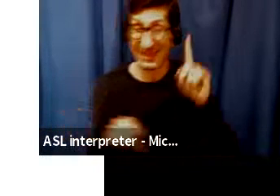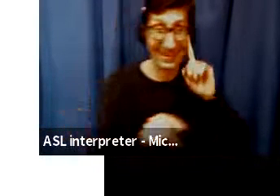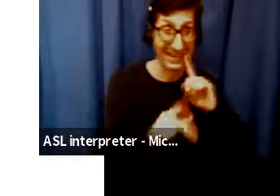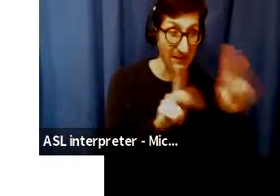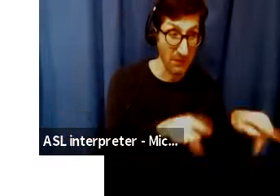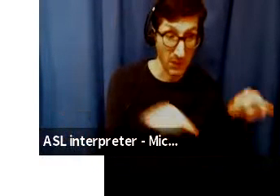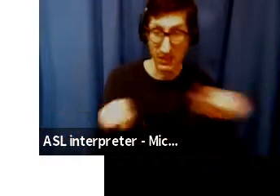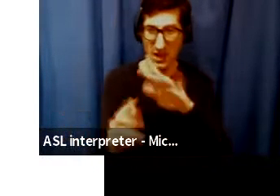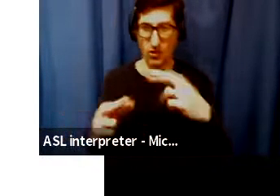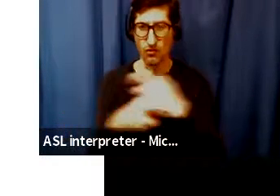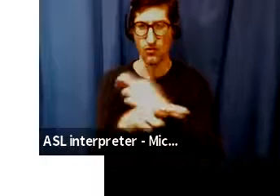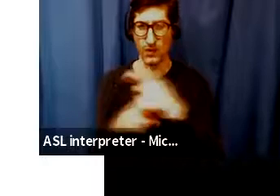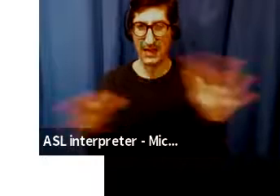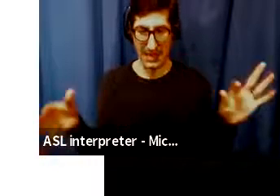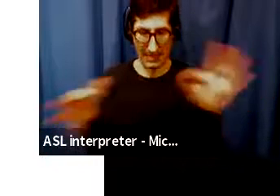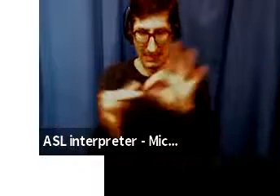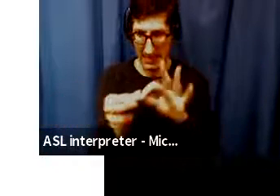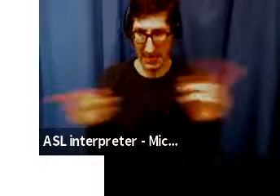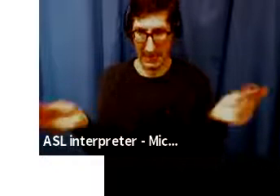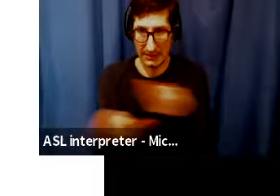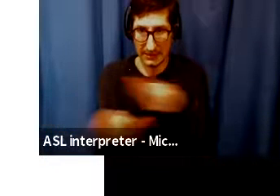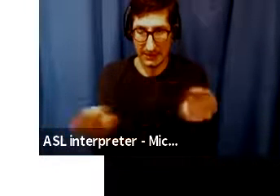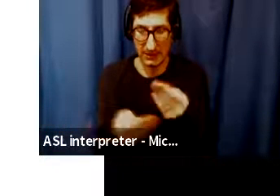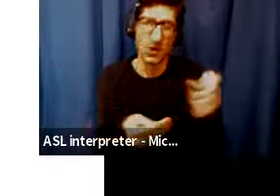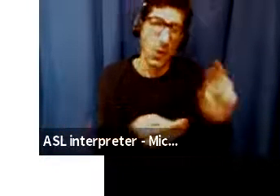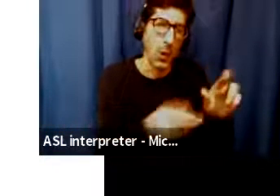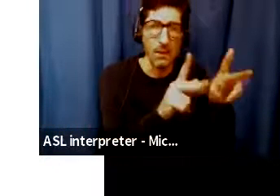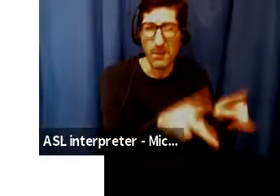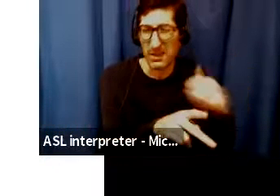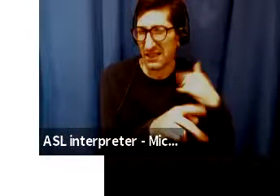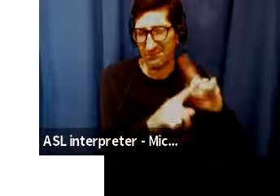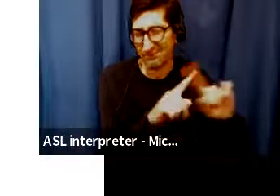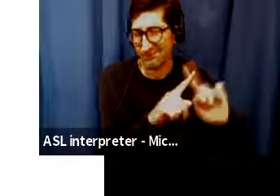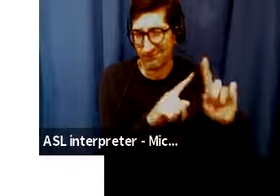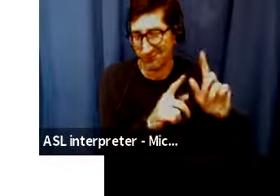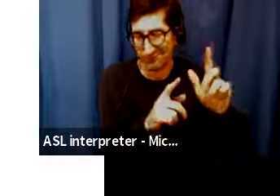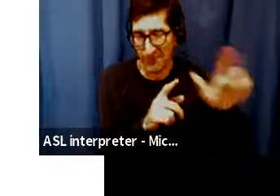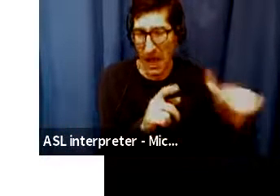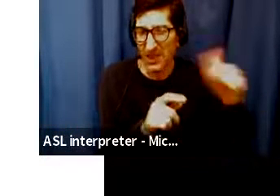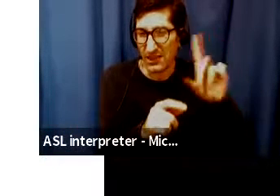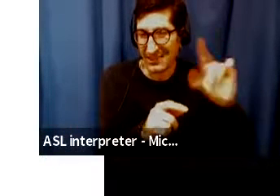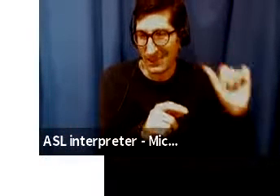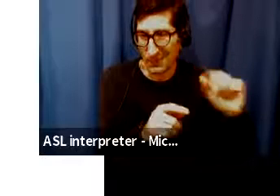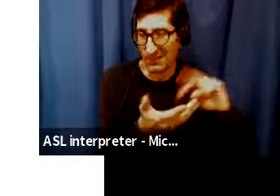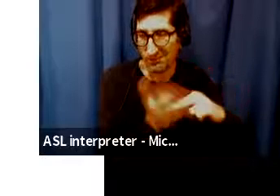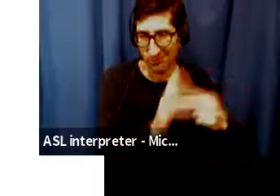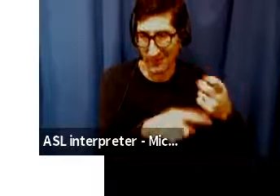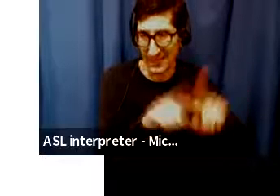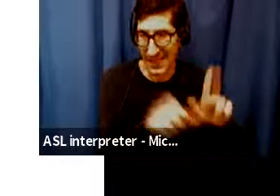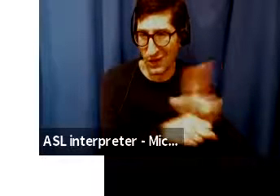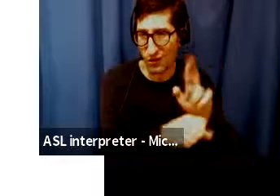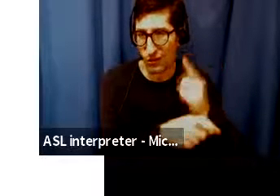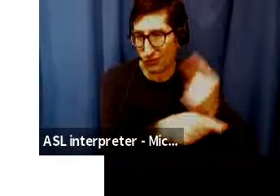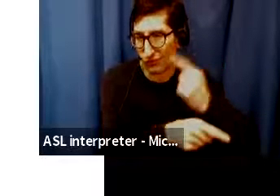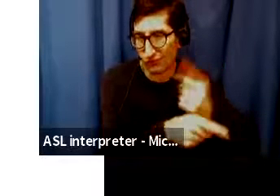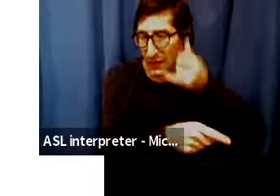deaf or has other disabilities that make using the standard telephone difficult. And so